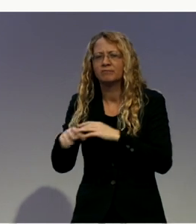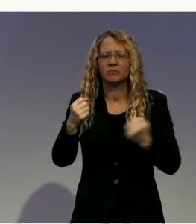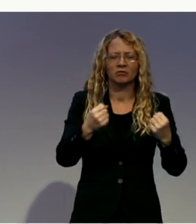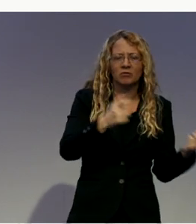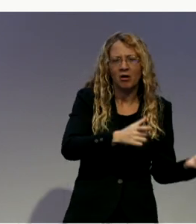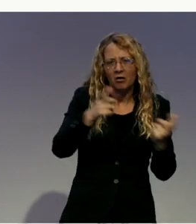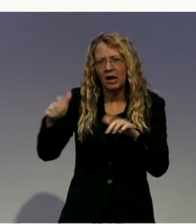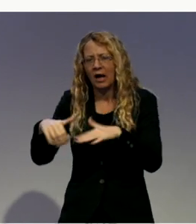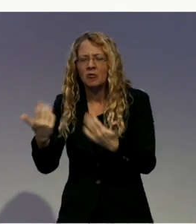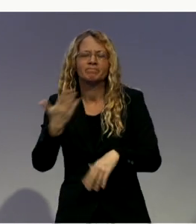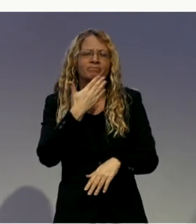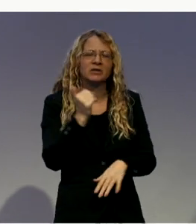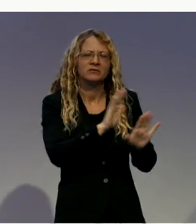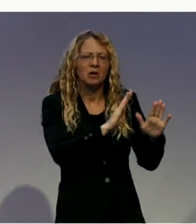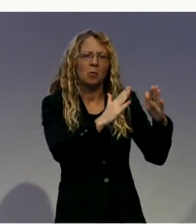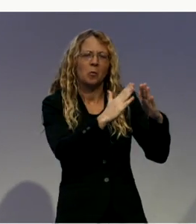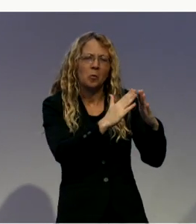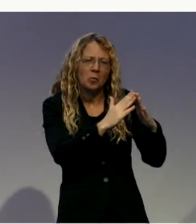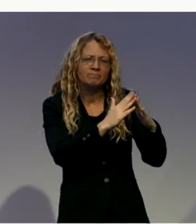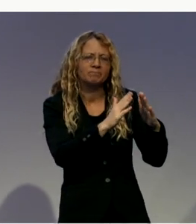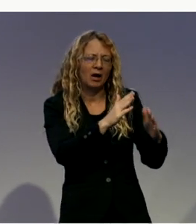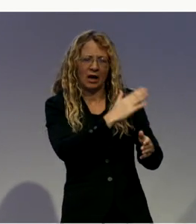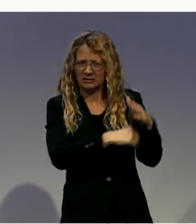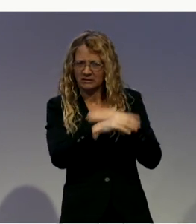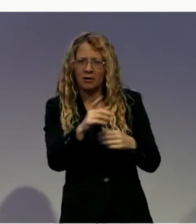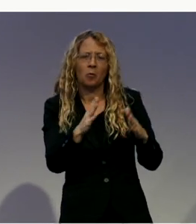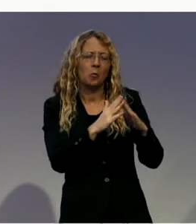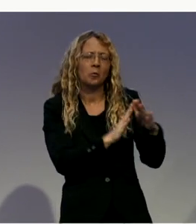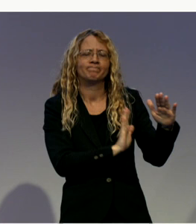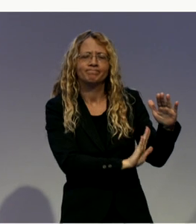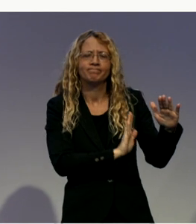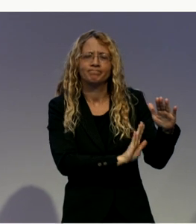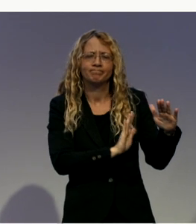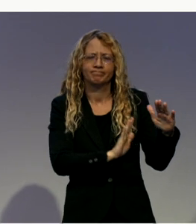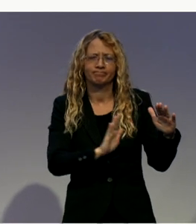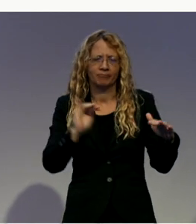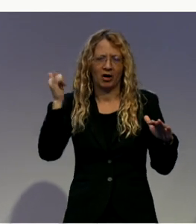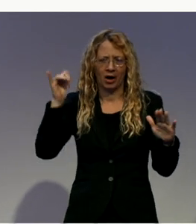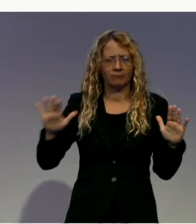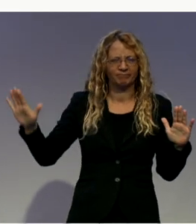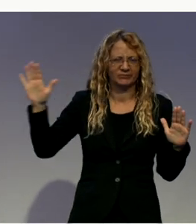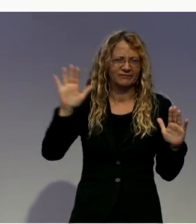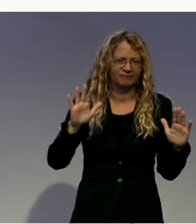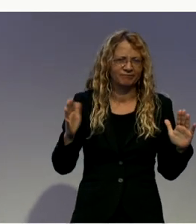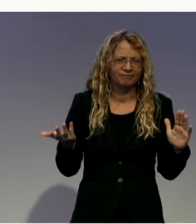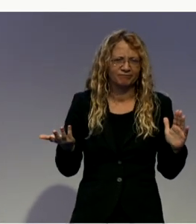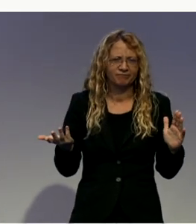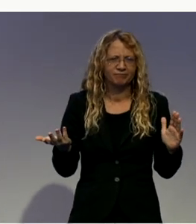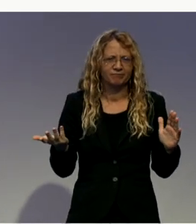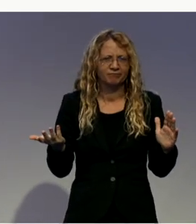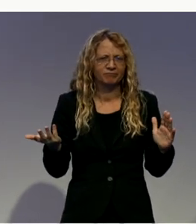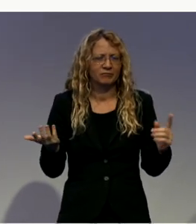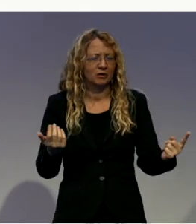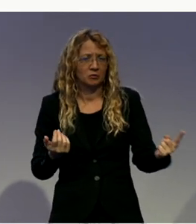So the easy and cheap solution is for them to stay at home and do not show up. The expensive